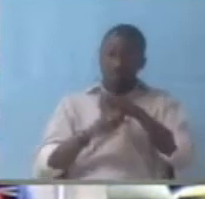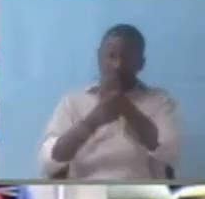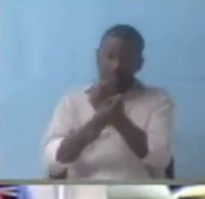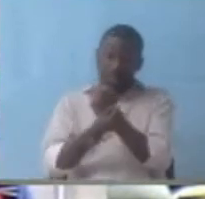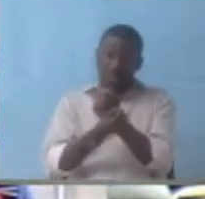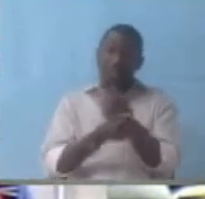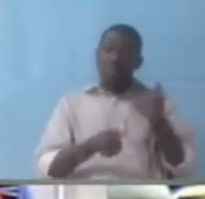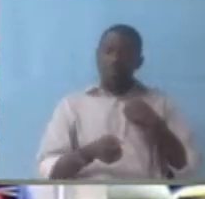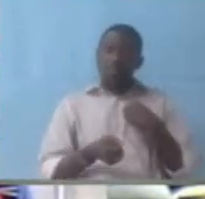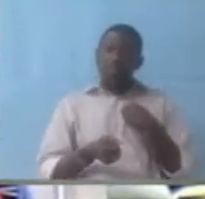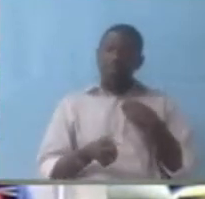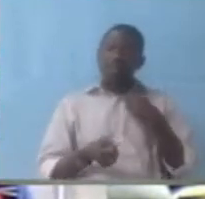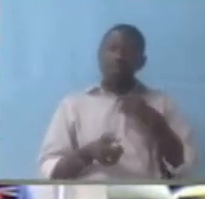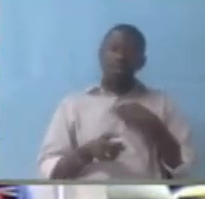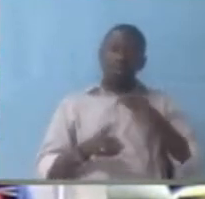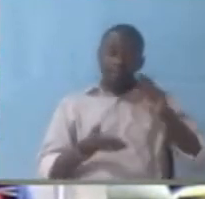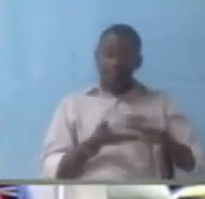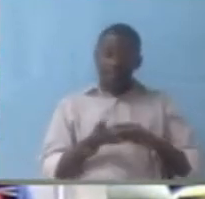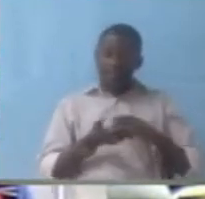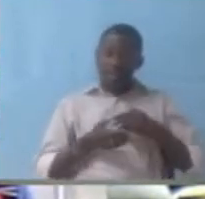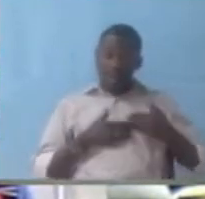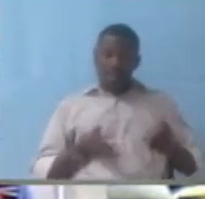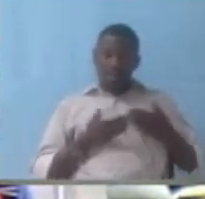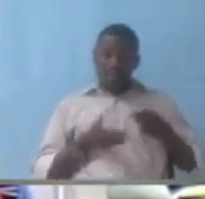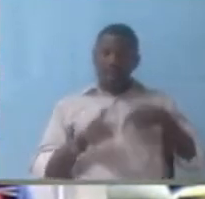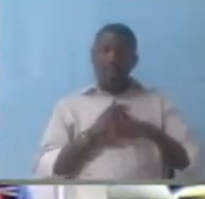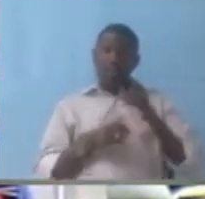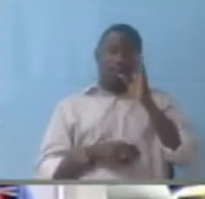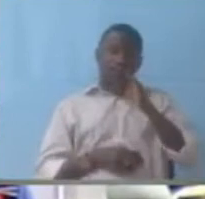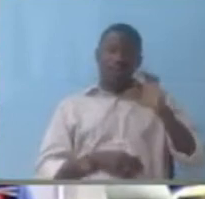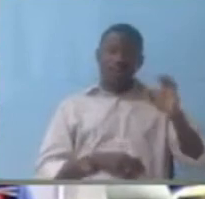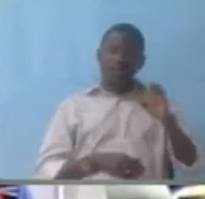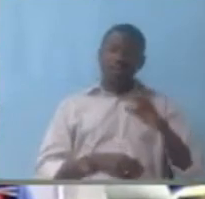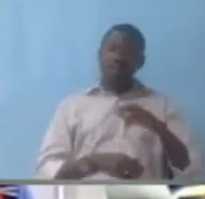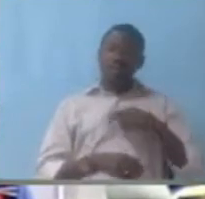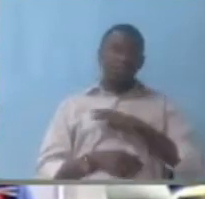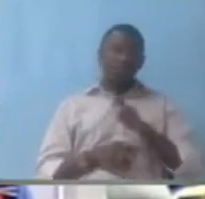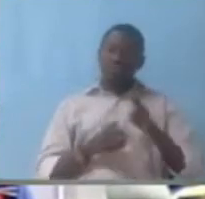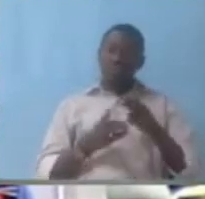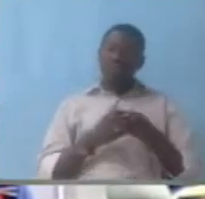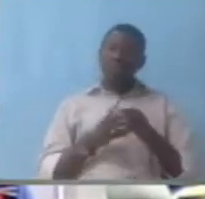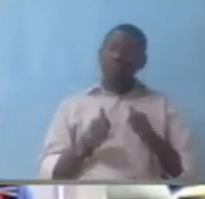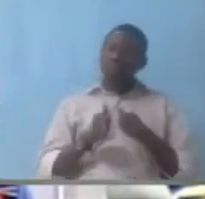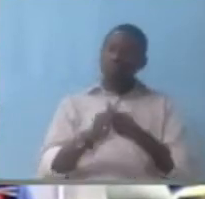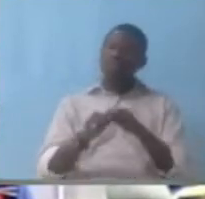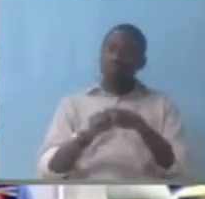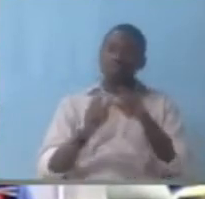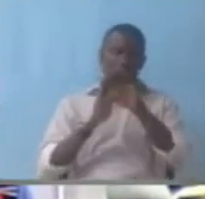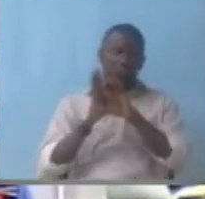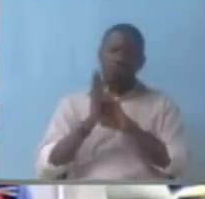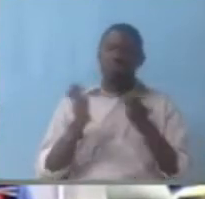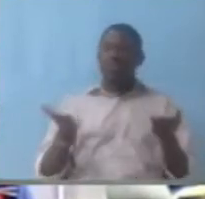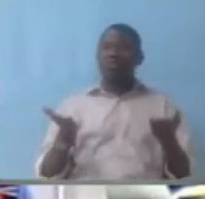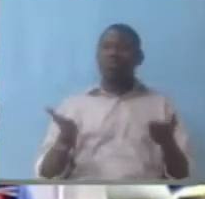the TRRC was definitely not in consonance with the provisions of the constitution. And don fona ka bunda nin sidol minta pour ka wo mol nyim muta